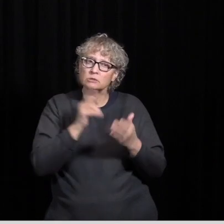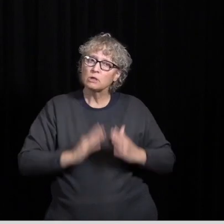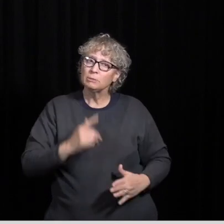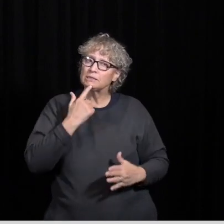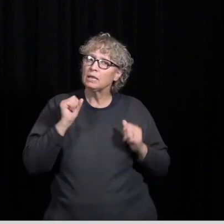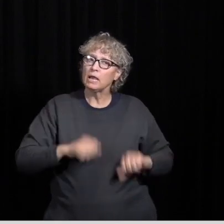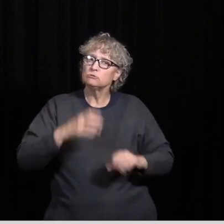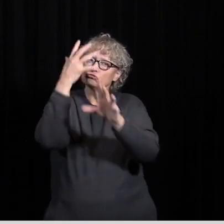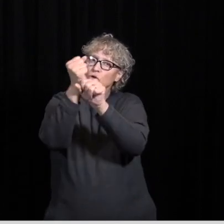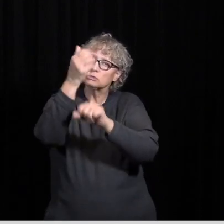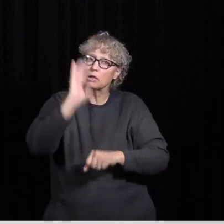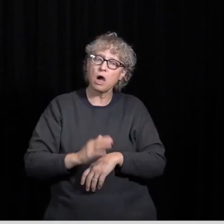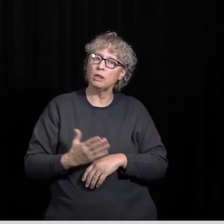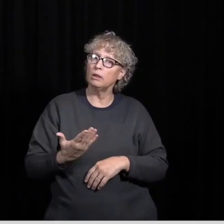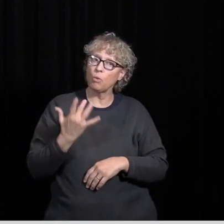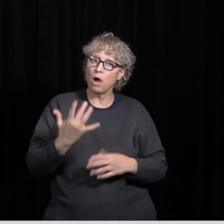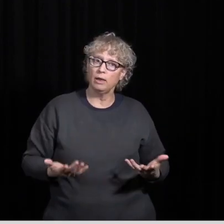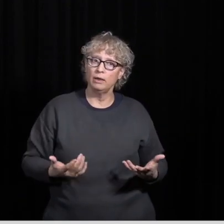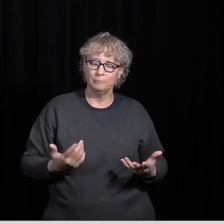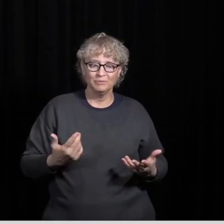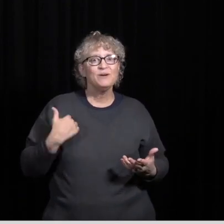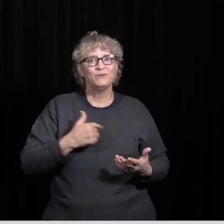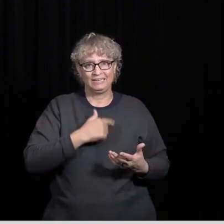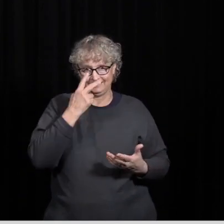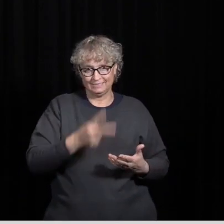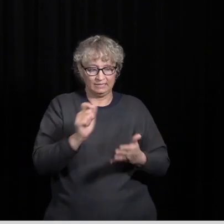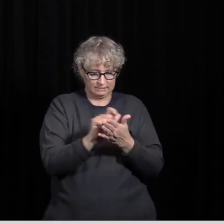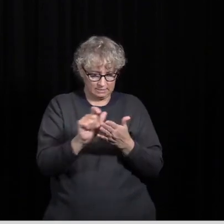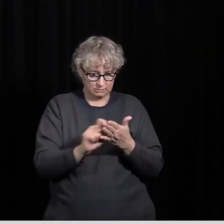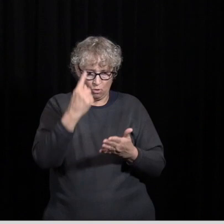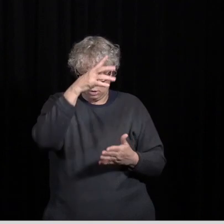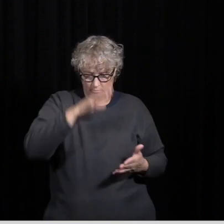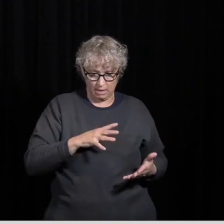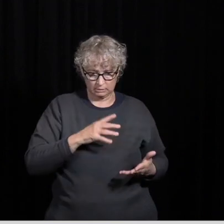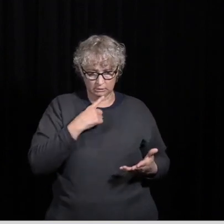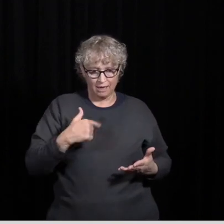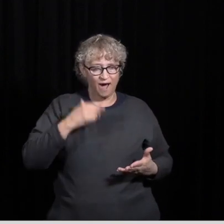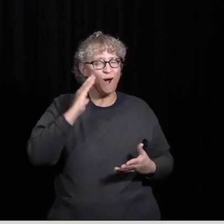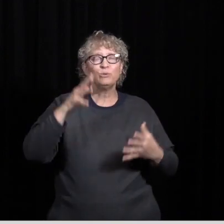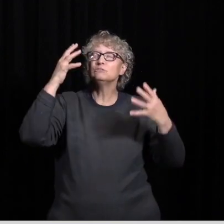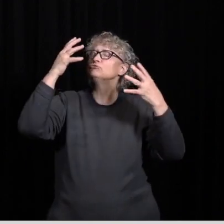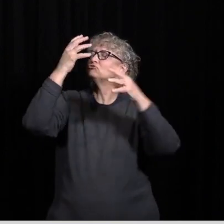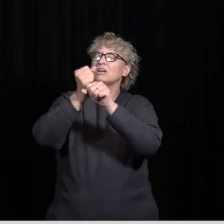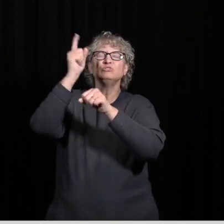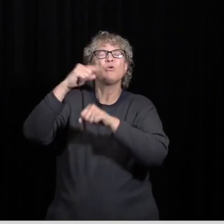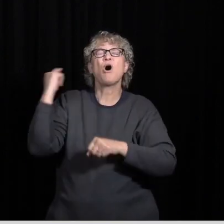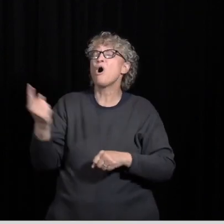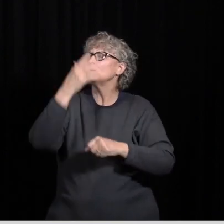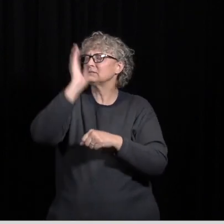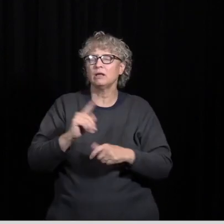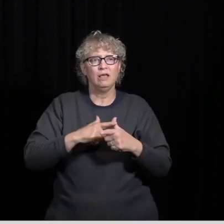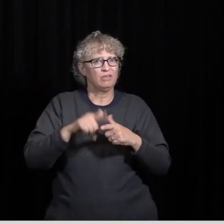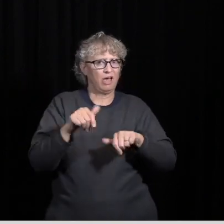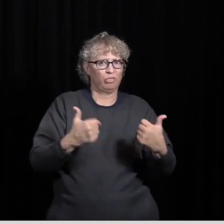he can trust in God. And I want you to notice in the text, the way it plays out is there's this guy and he's like, I'm going to trust you always, God. And then